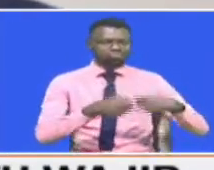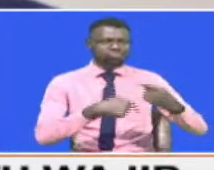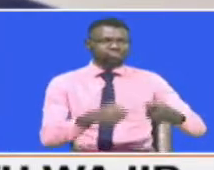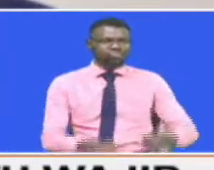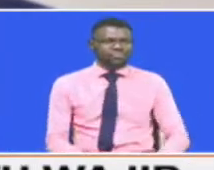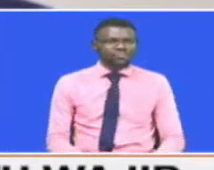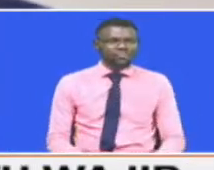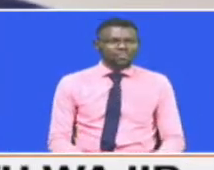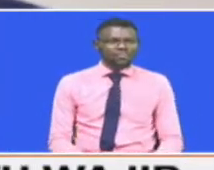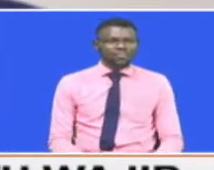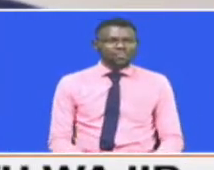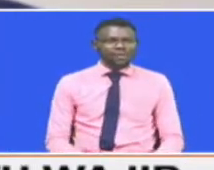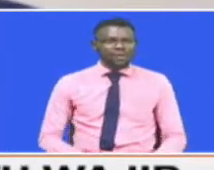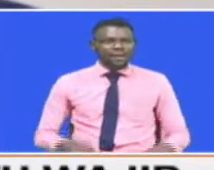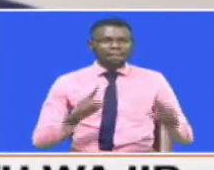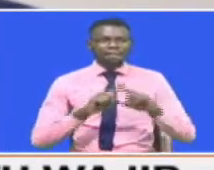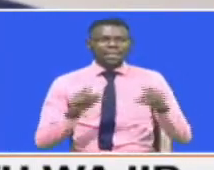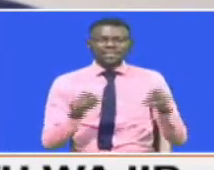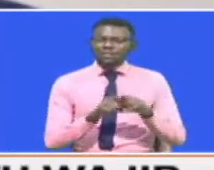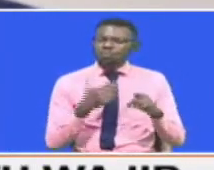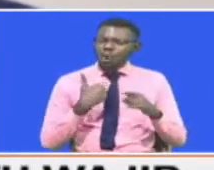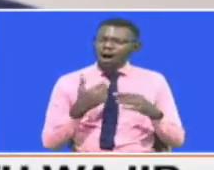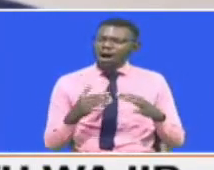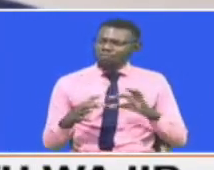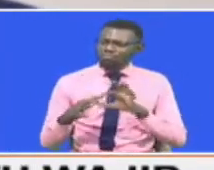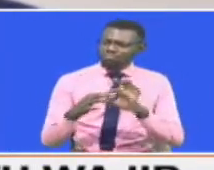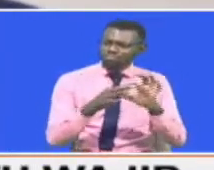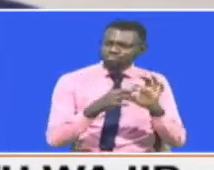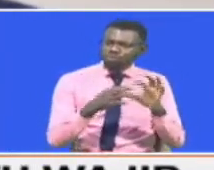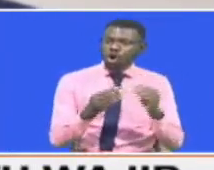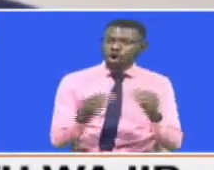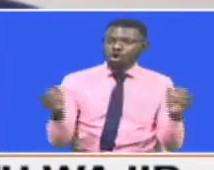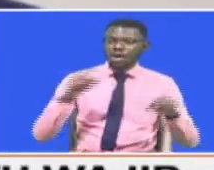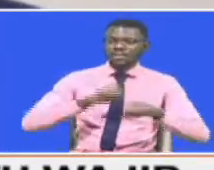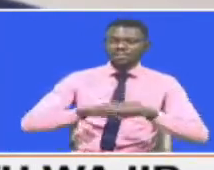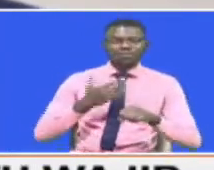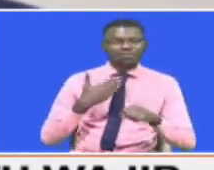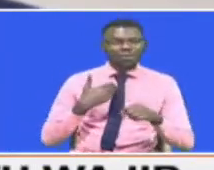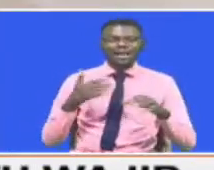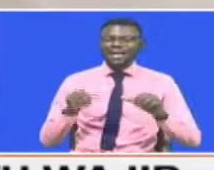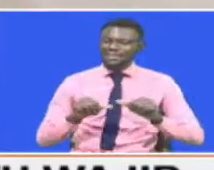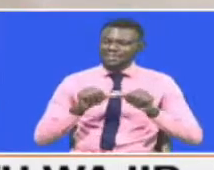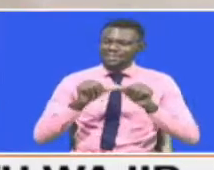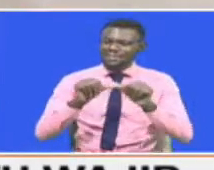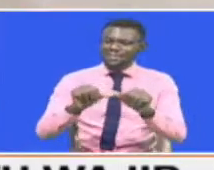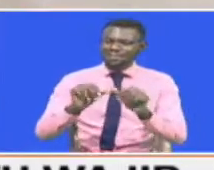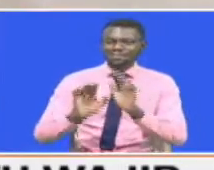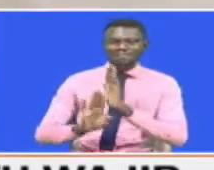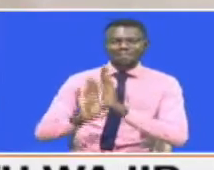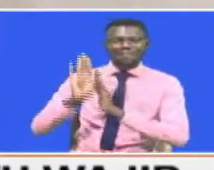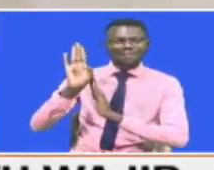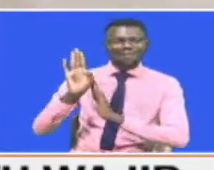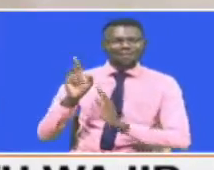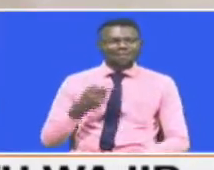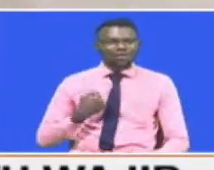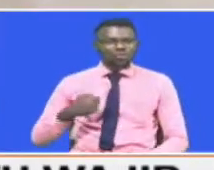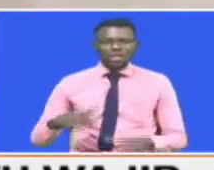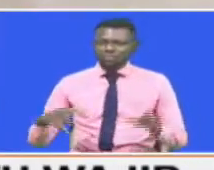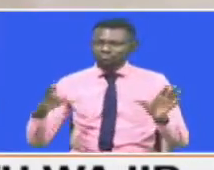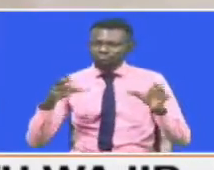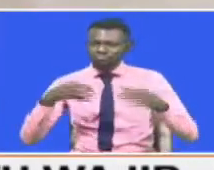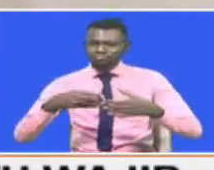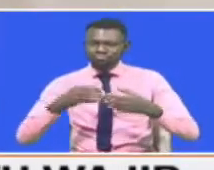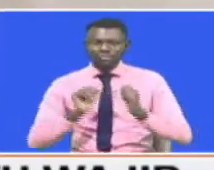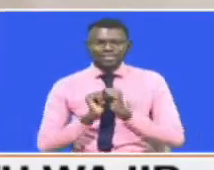but walks hand in hand with long-term cooperation because we want to see a sustainable development. We are coming together as the UN agencies as